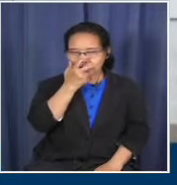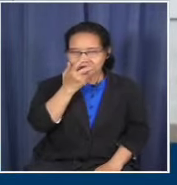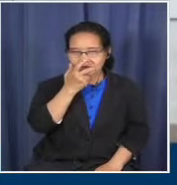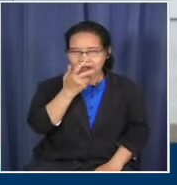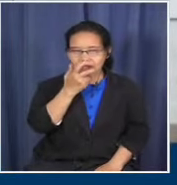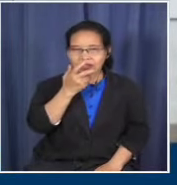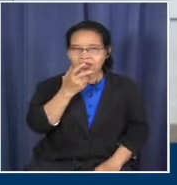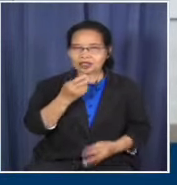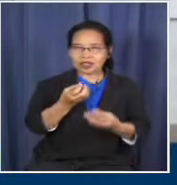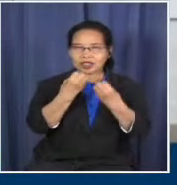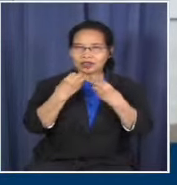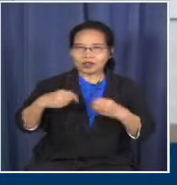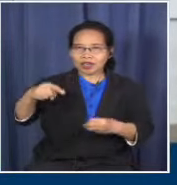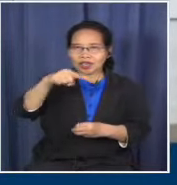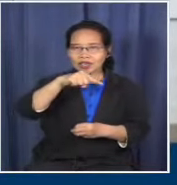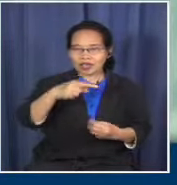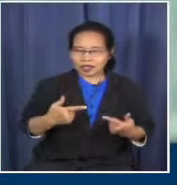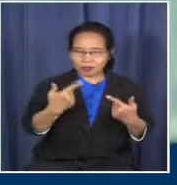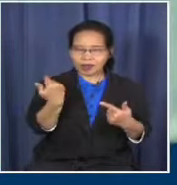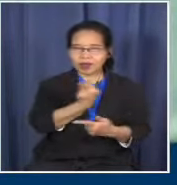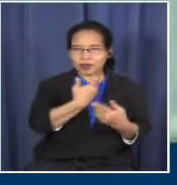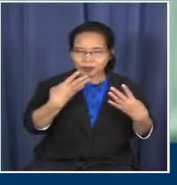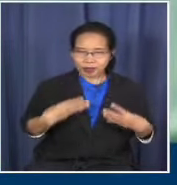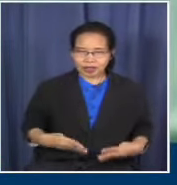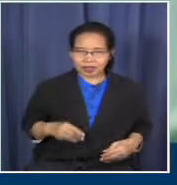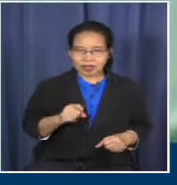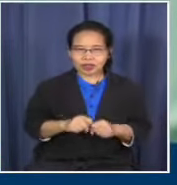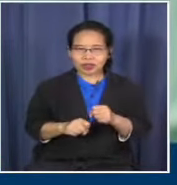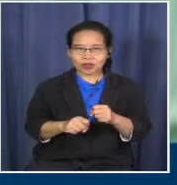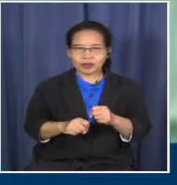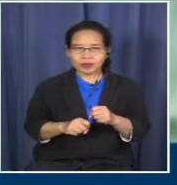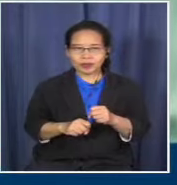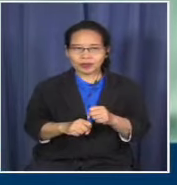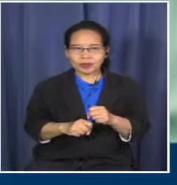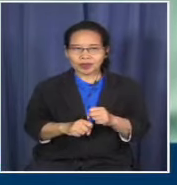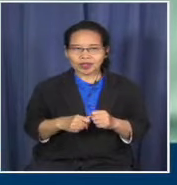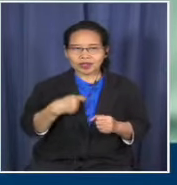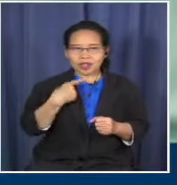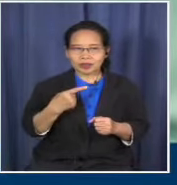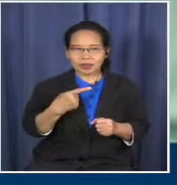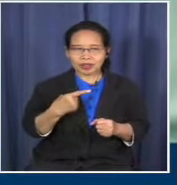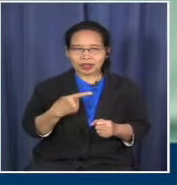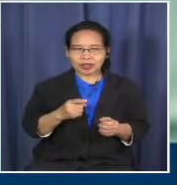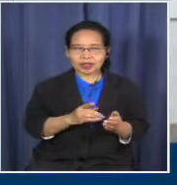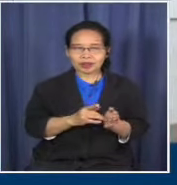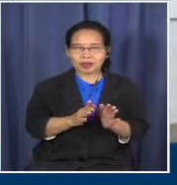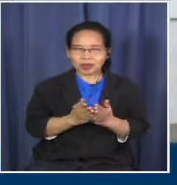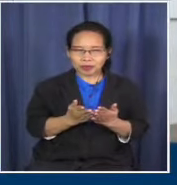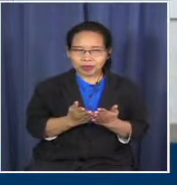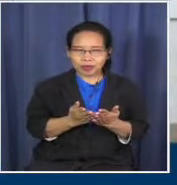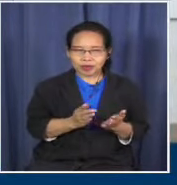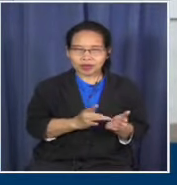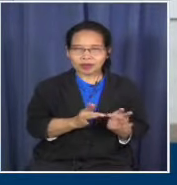which literally means oxygen. That gives life to our bodies. So,